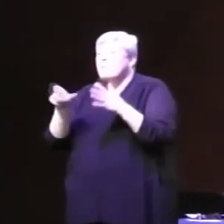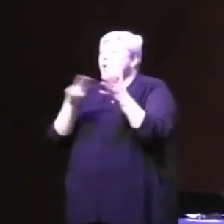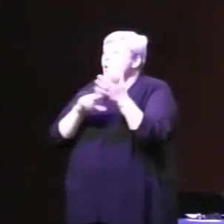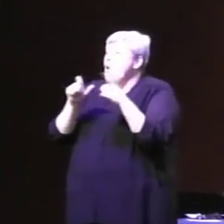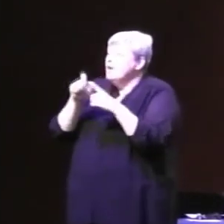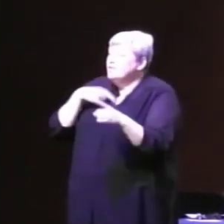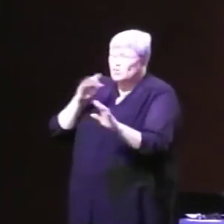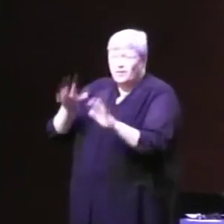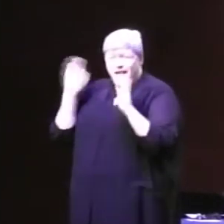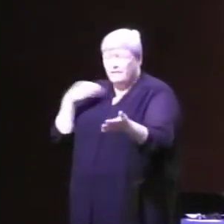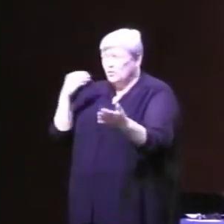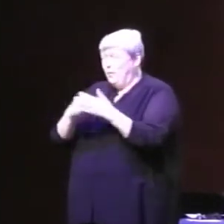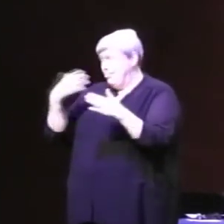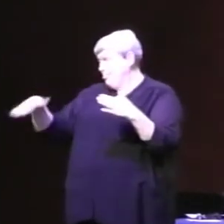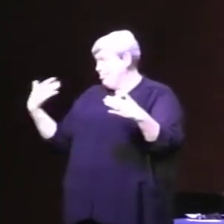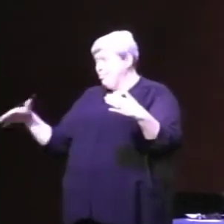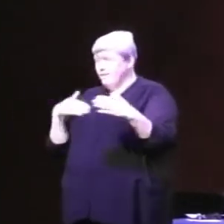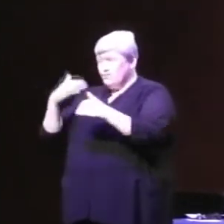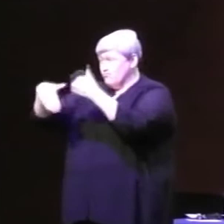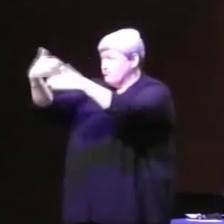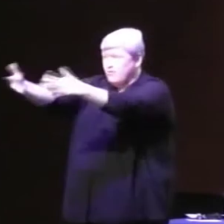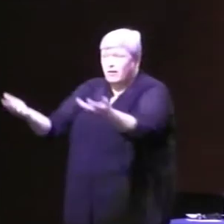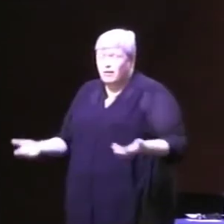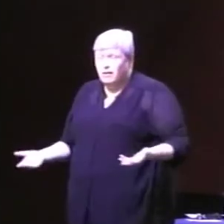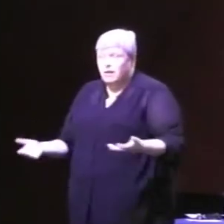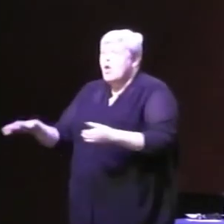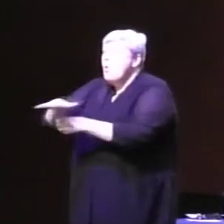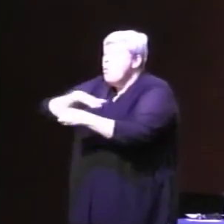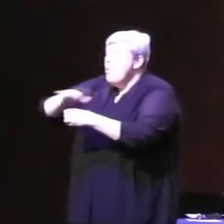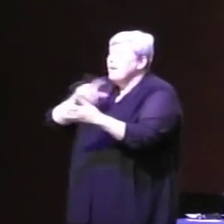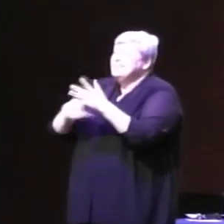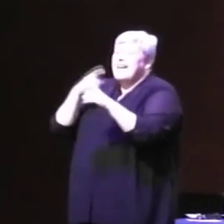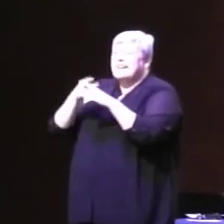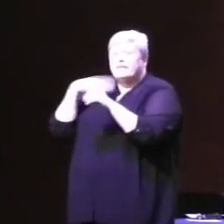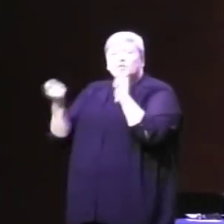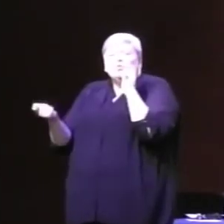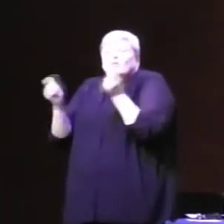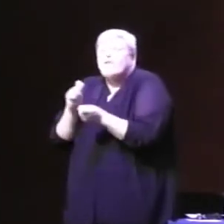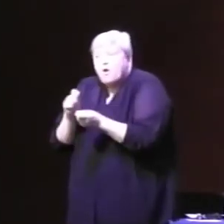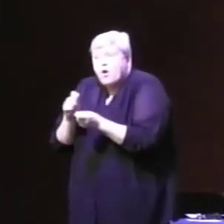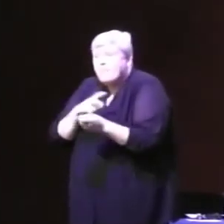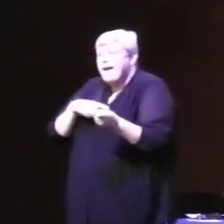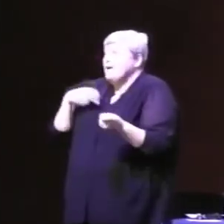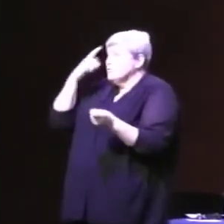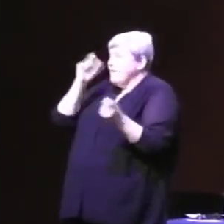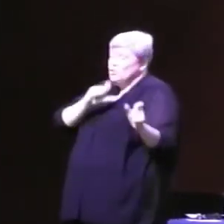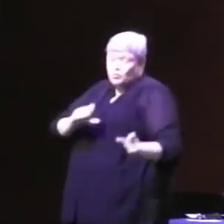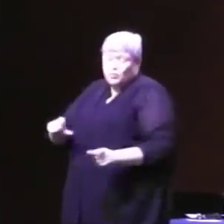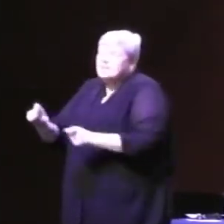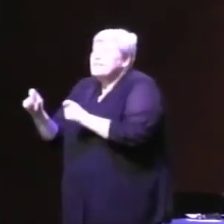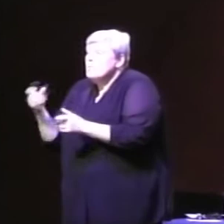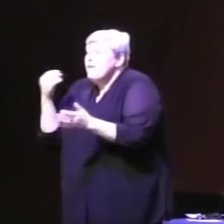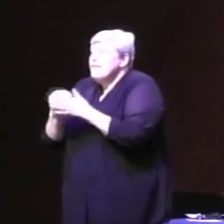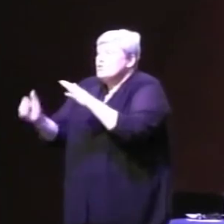continue to pay through the nose for decades to come. Local taxation needs to be reformed so that councils have a sustainable